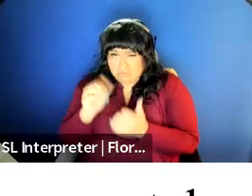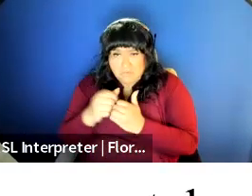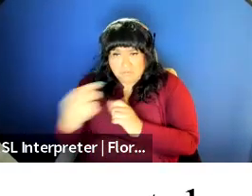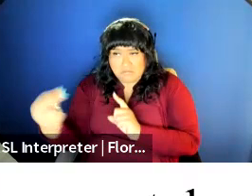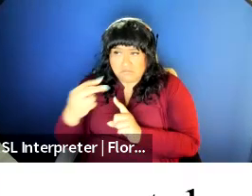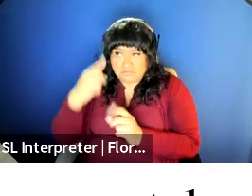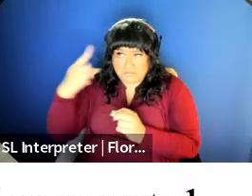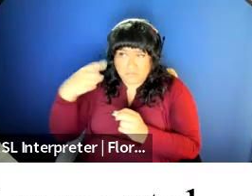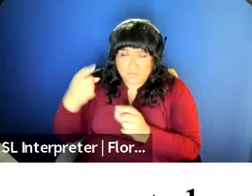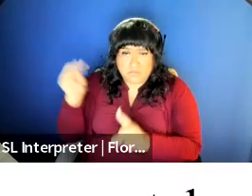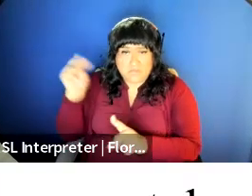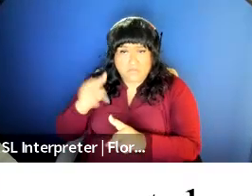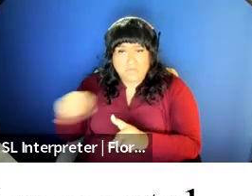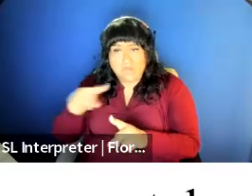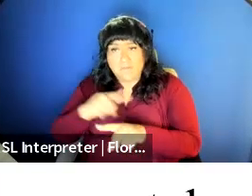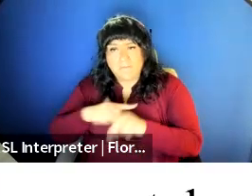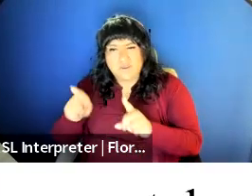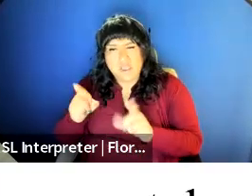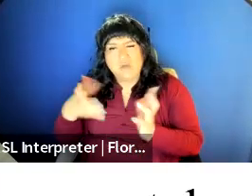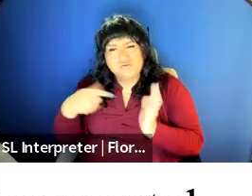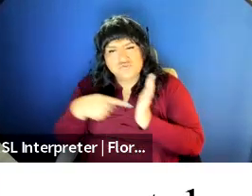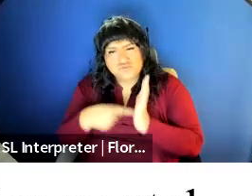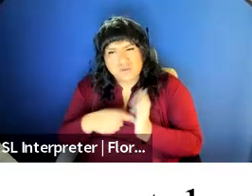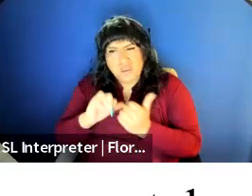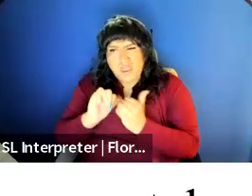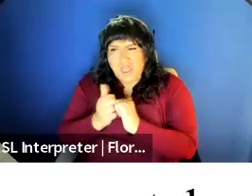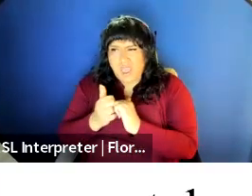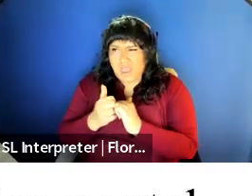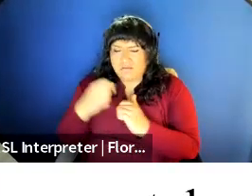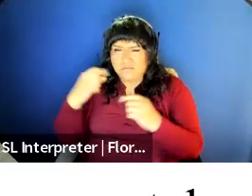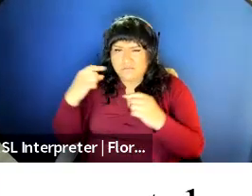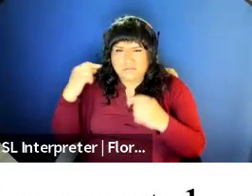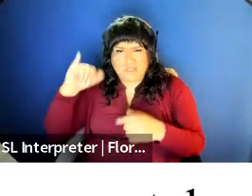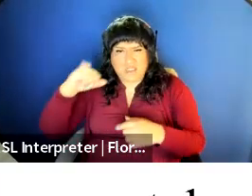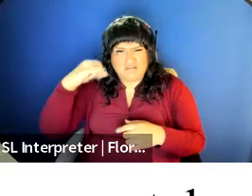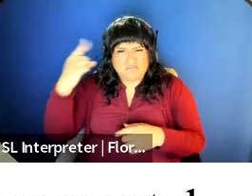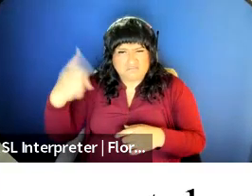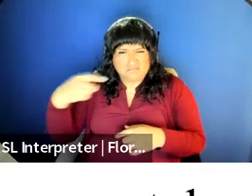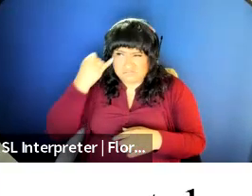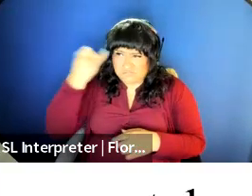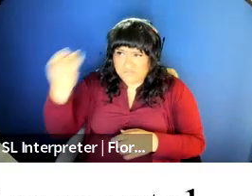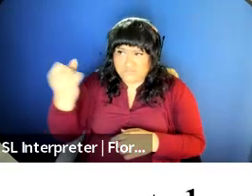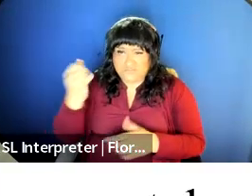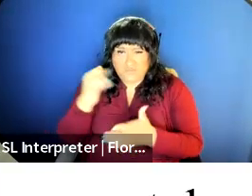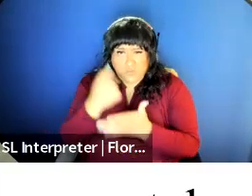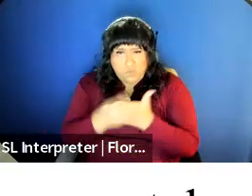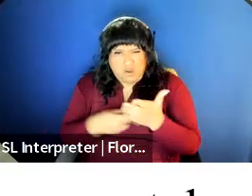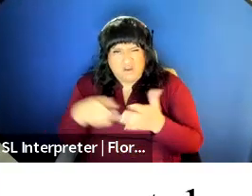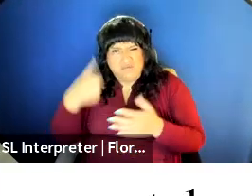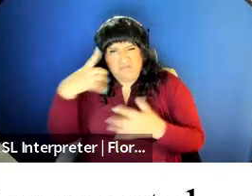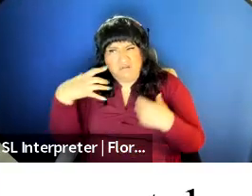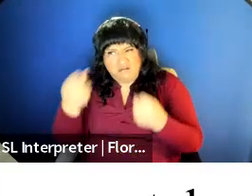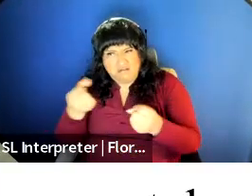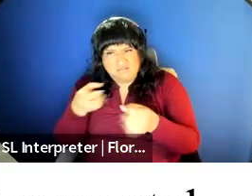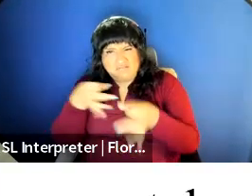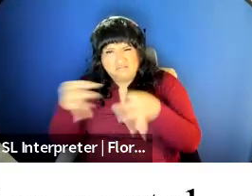know, out of control this notion of what a mental disorder is, who doesn't have one. Basically, everybody has one.